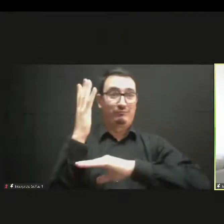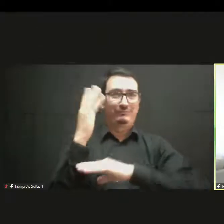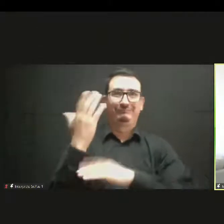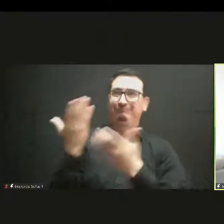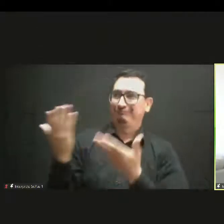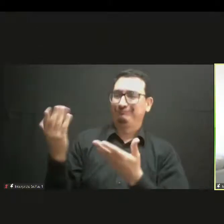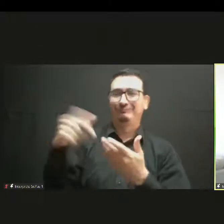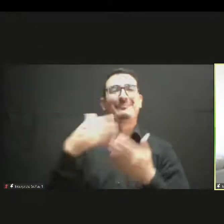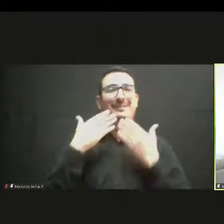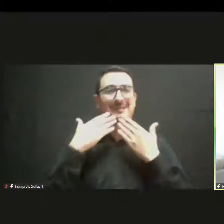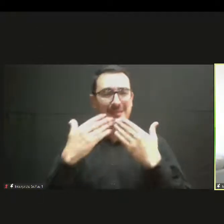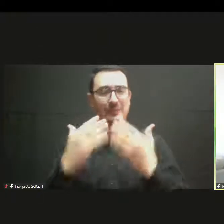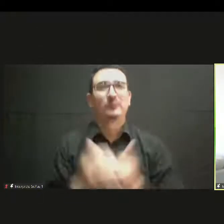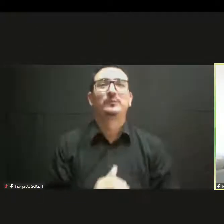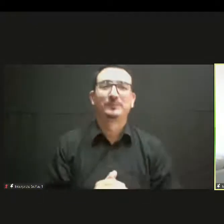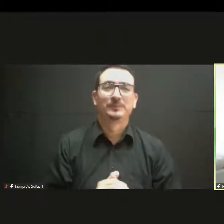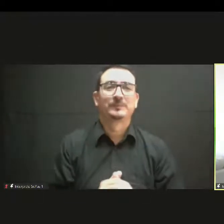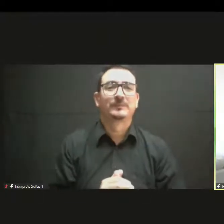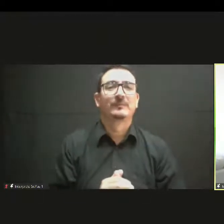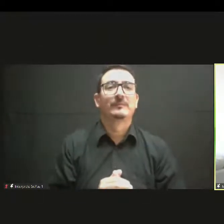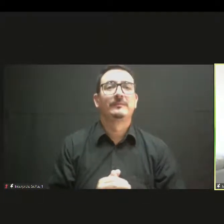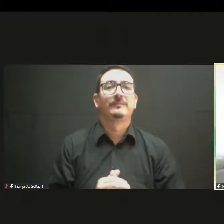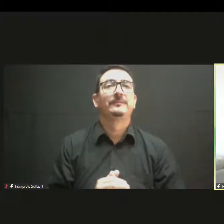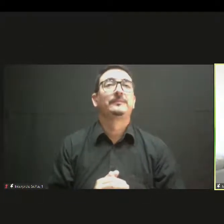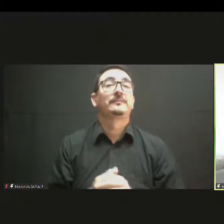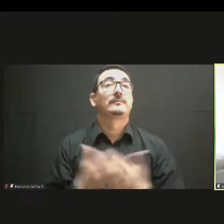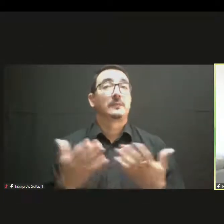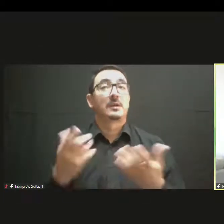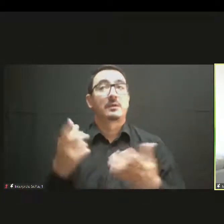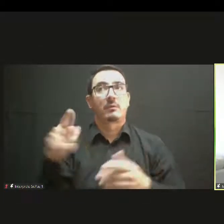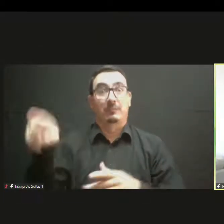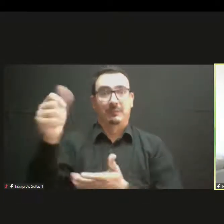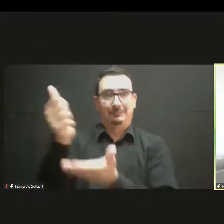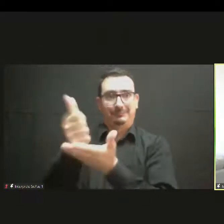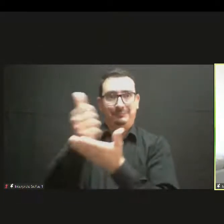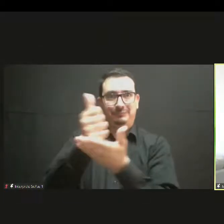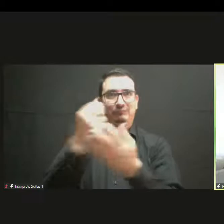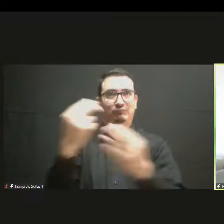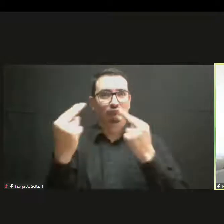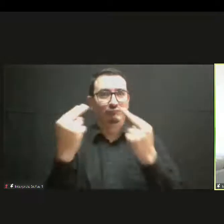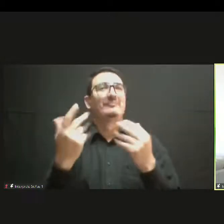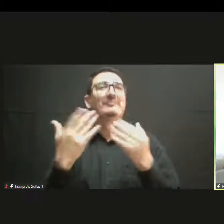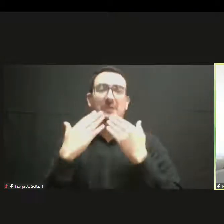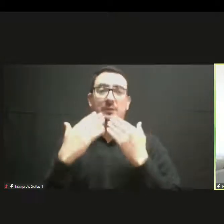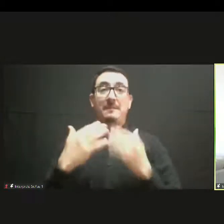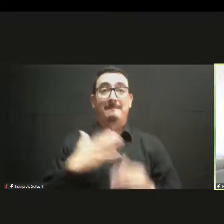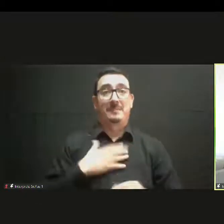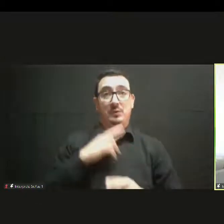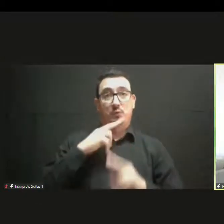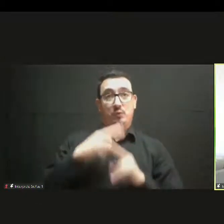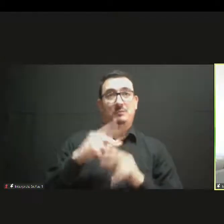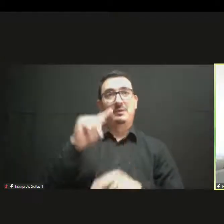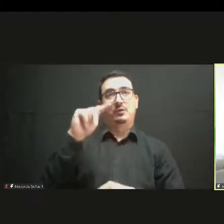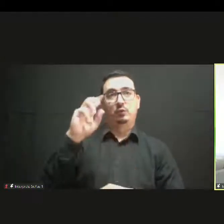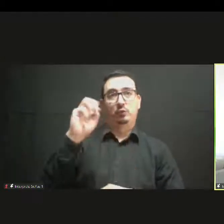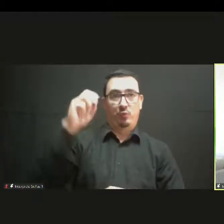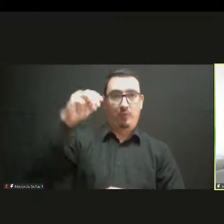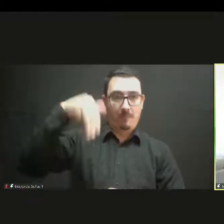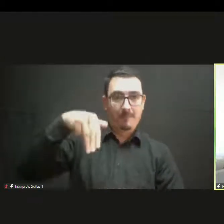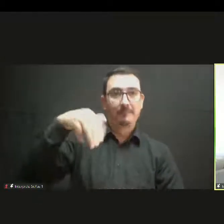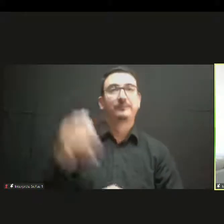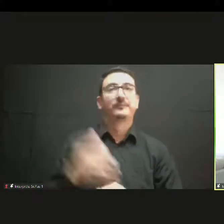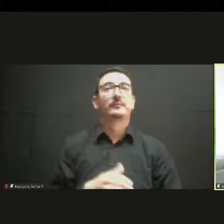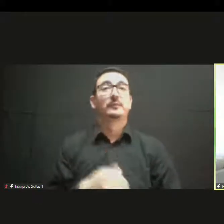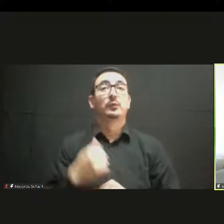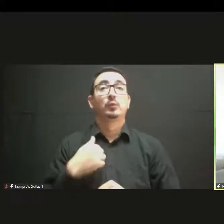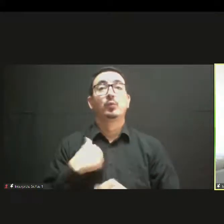joining us today on this panel. My name is Thomas Azopardi. I'm a special correspondent with Bloomberg Industry Group. As we've heard, the purpose